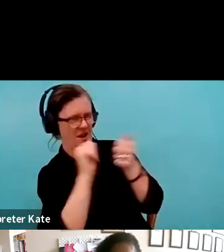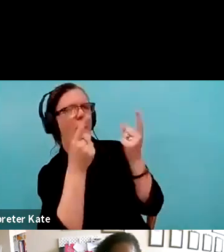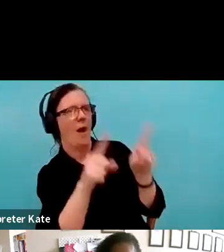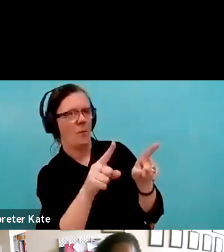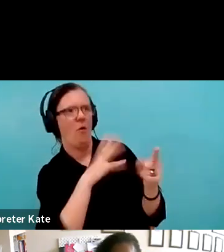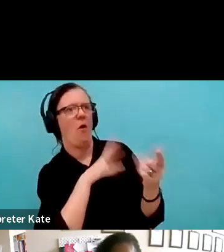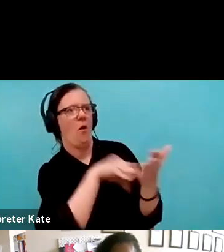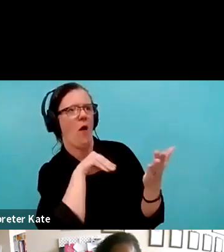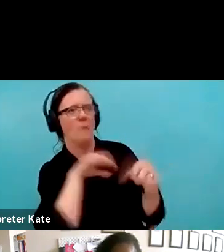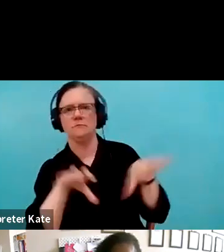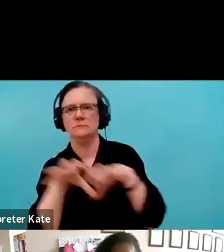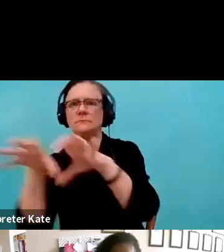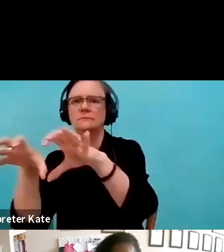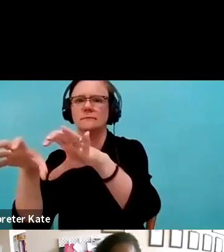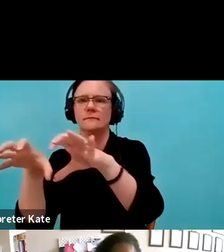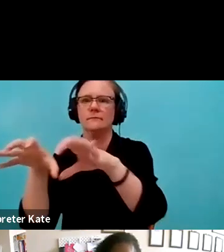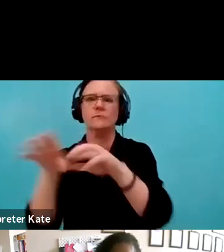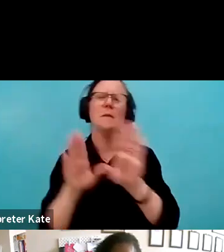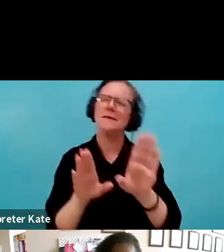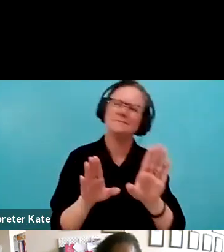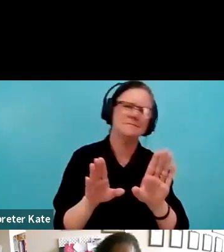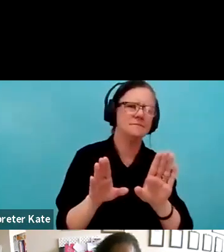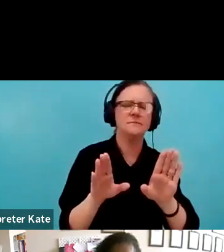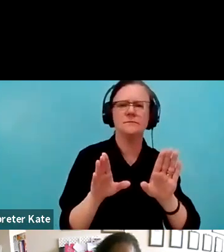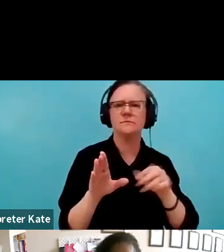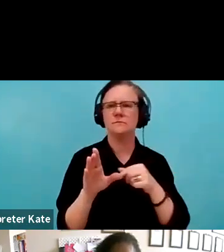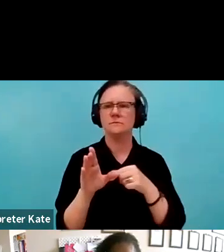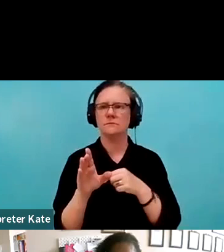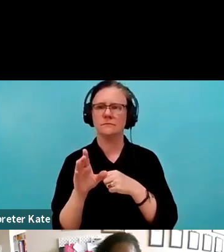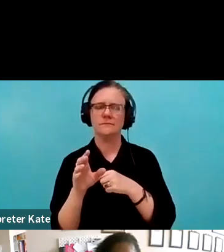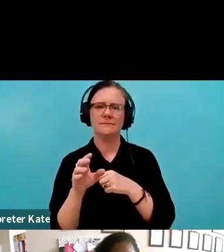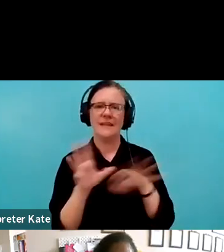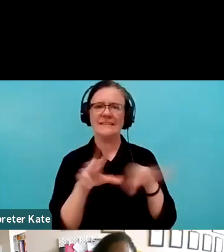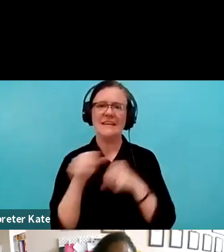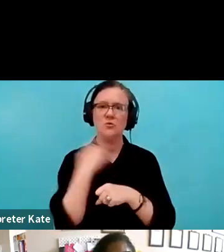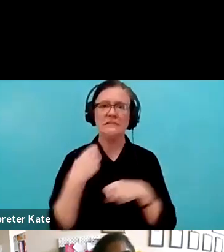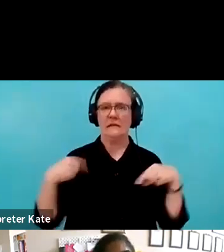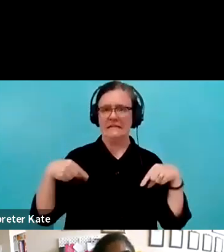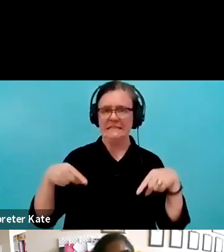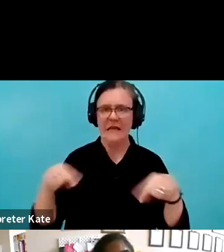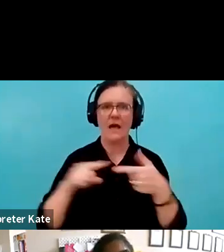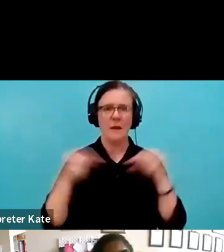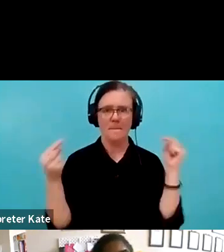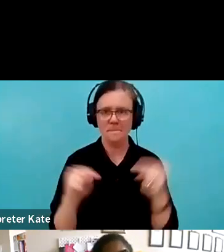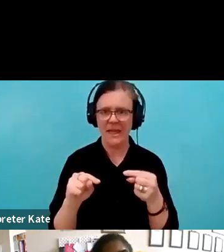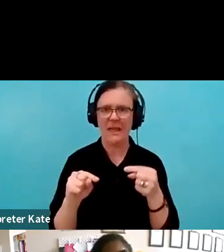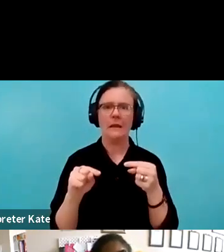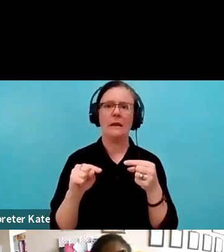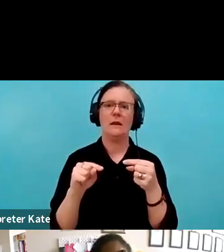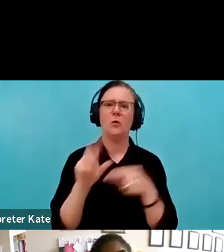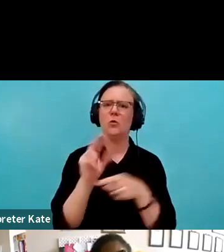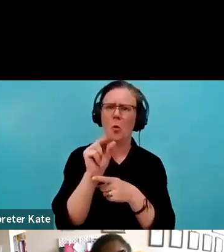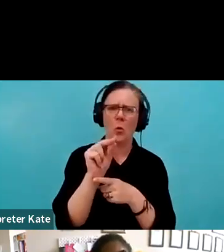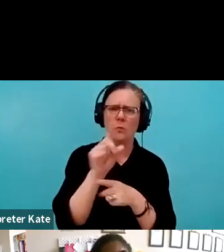And so I'm not suggesting that people take risks that are going to cause them anxiety or pain or hurt them. But what I'm saying